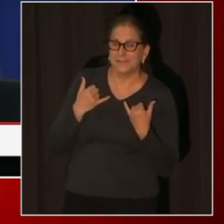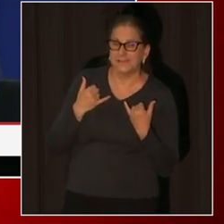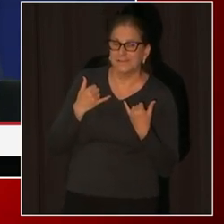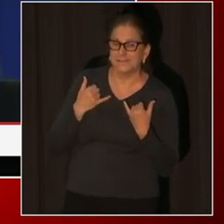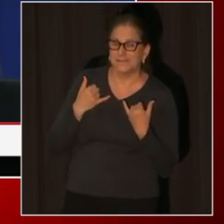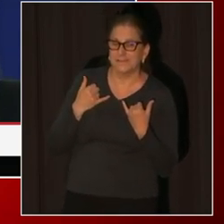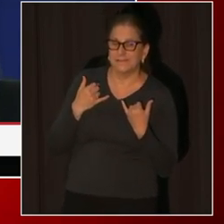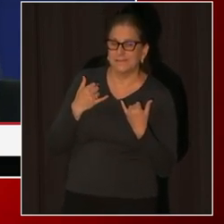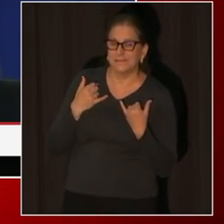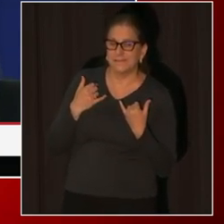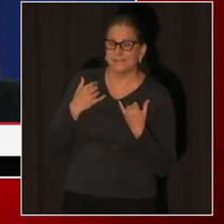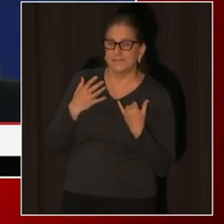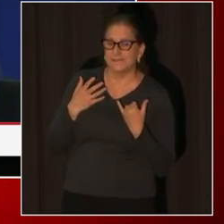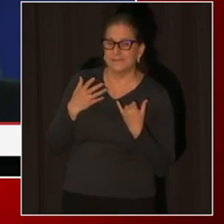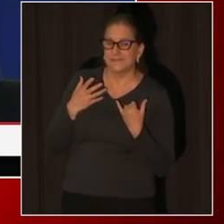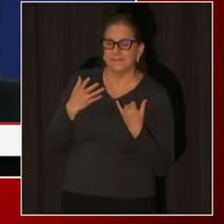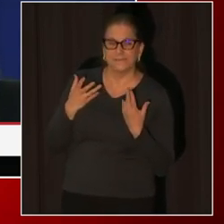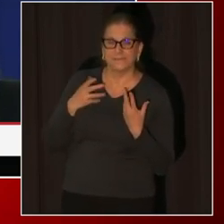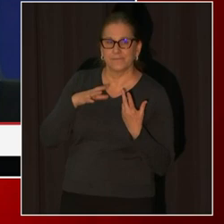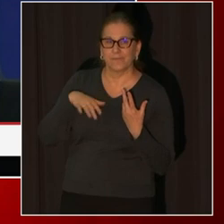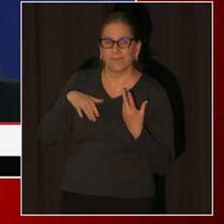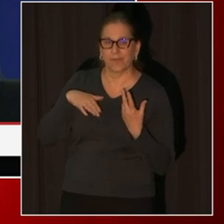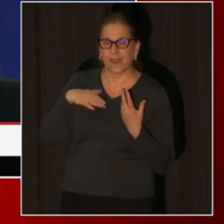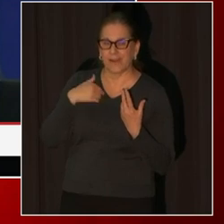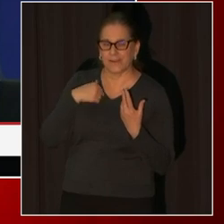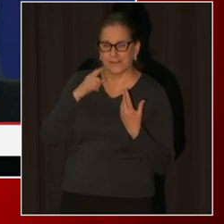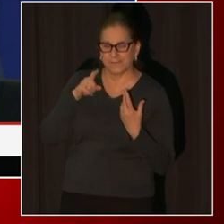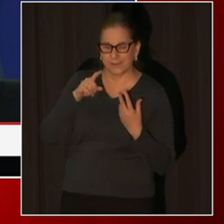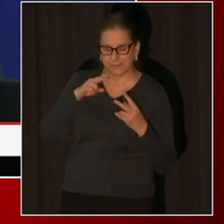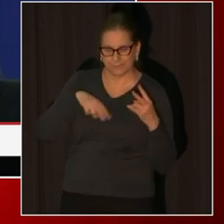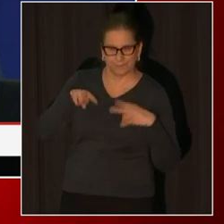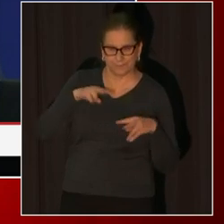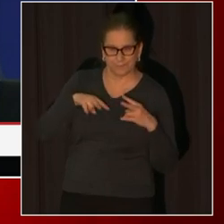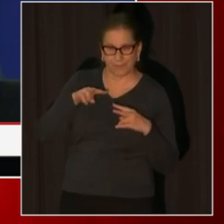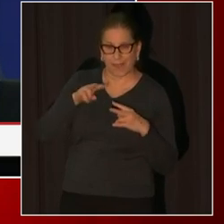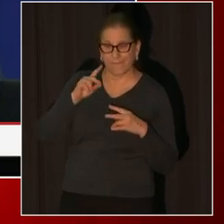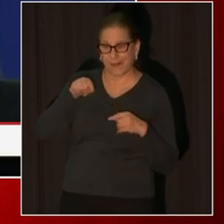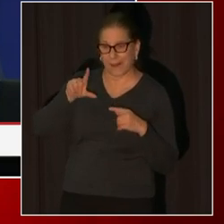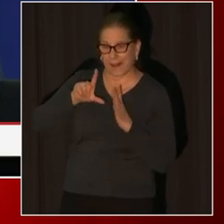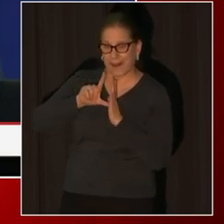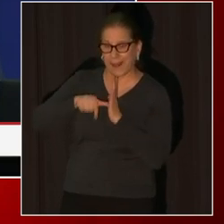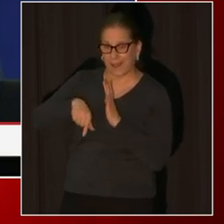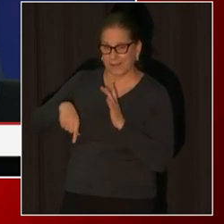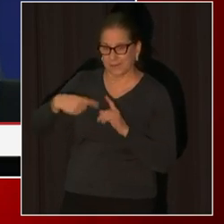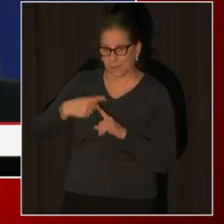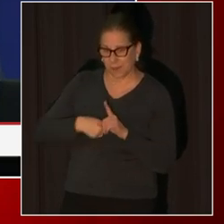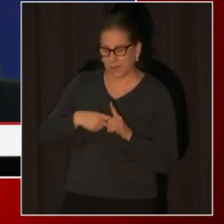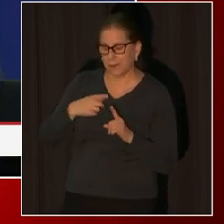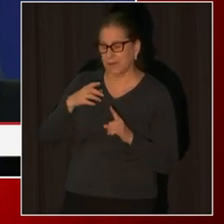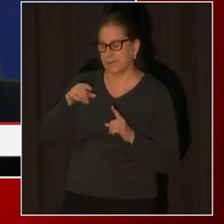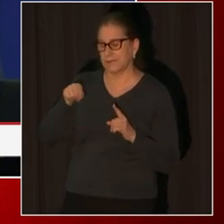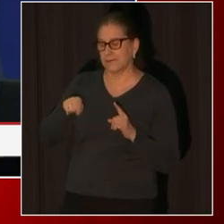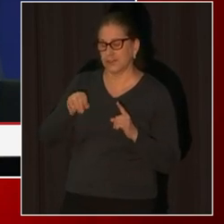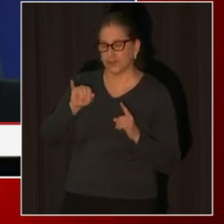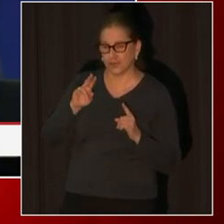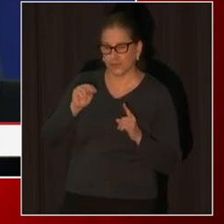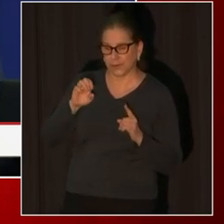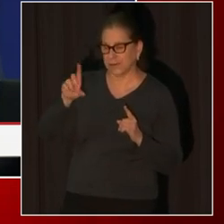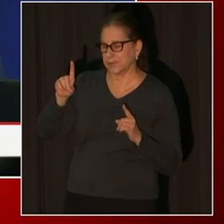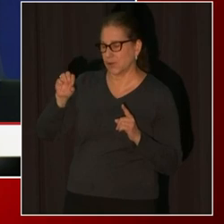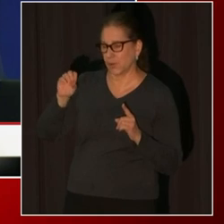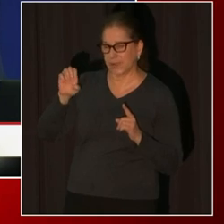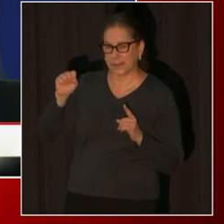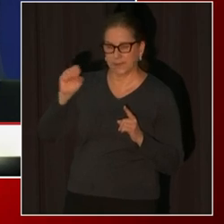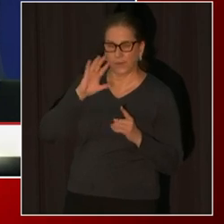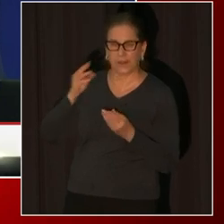late this month or early June, we will, with DOES, look at that and make a recommendation. The way that law works is we have